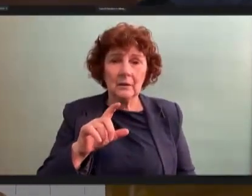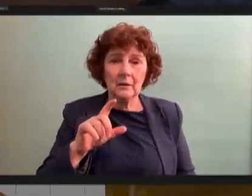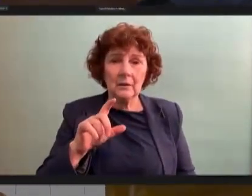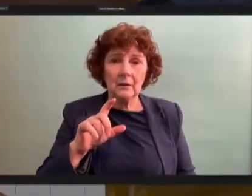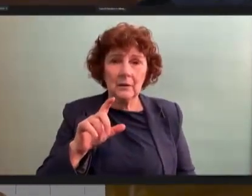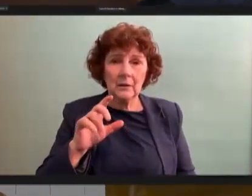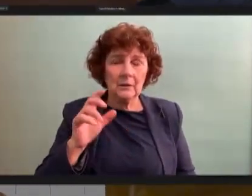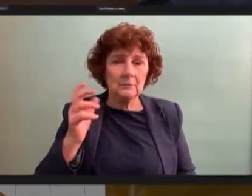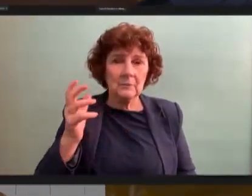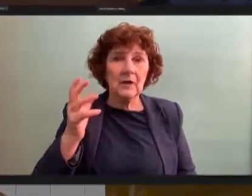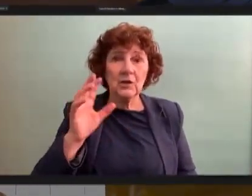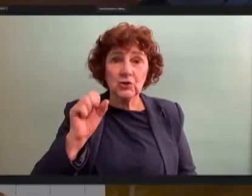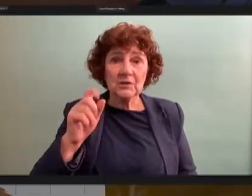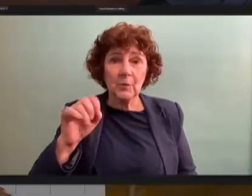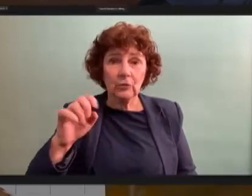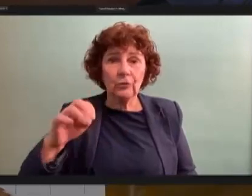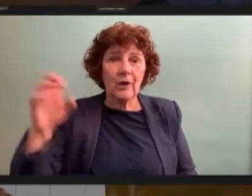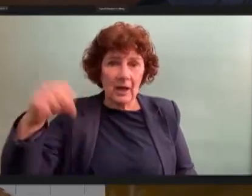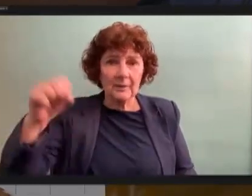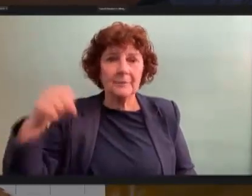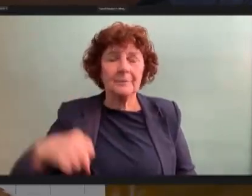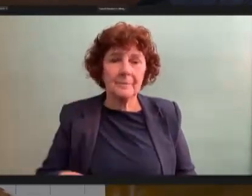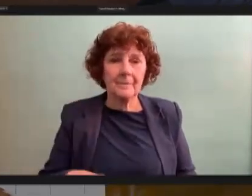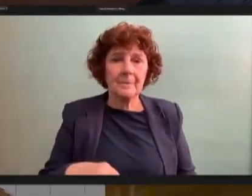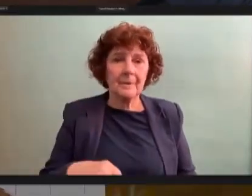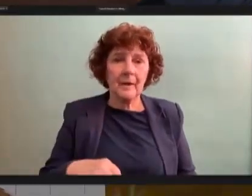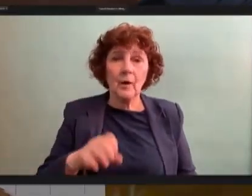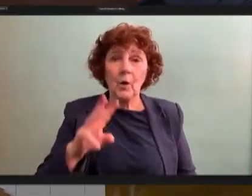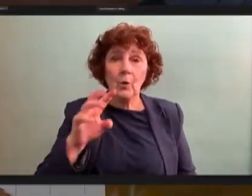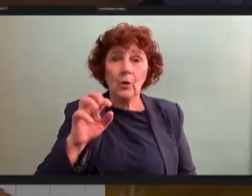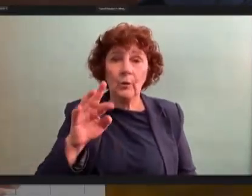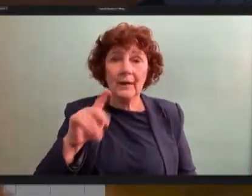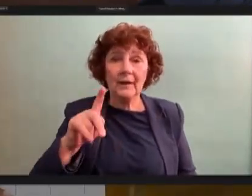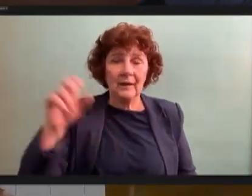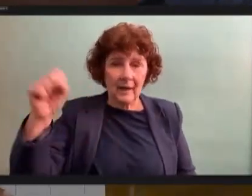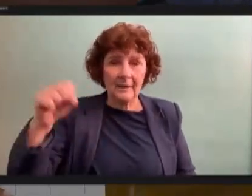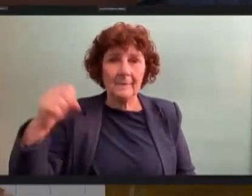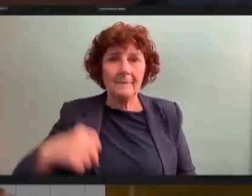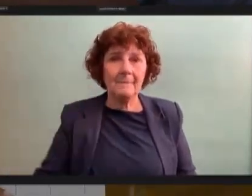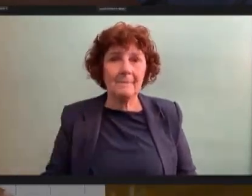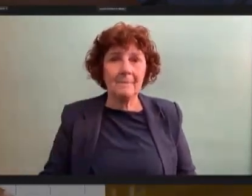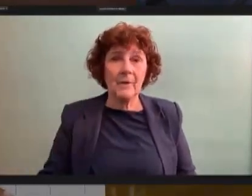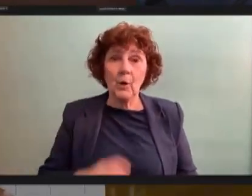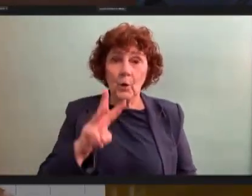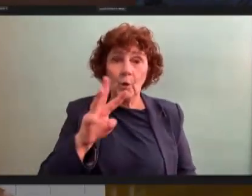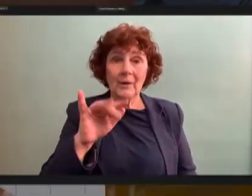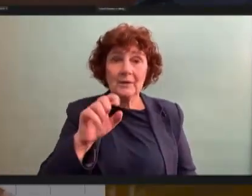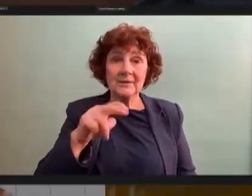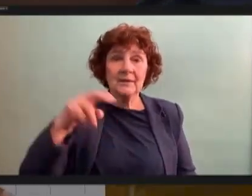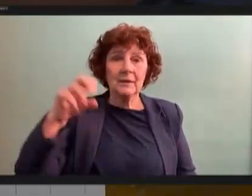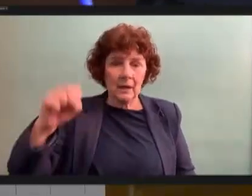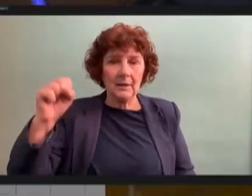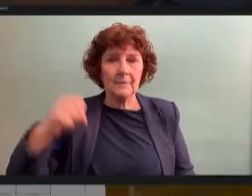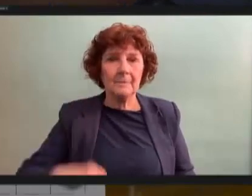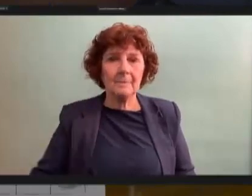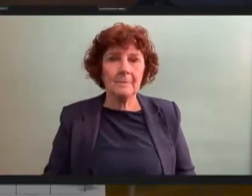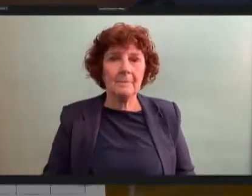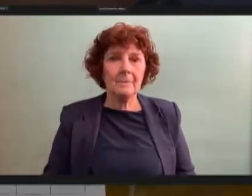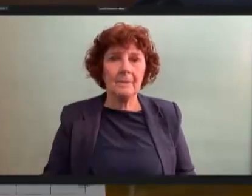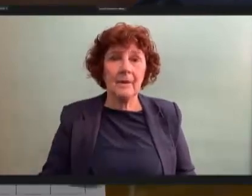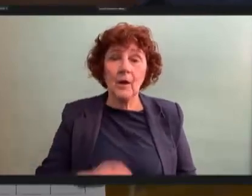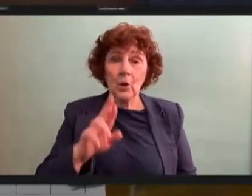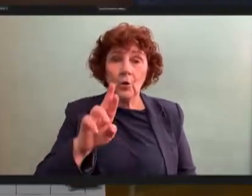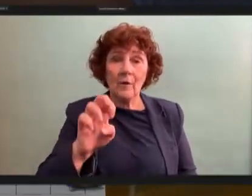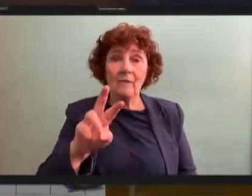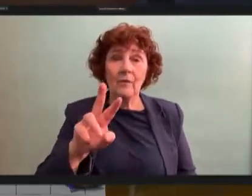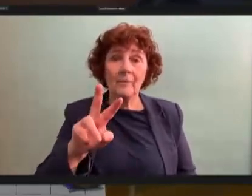Mrs. Strasburger. Aye. Mrs. Warwick. Aye. Mr. Wilson. Aye. Reverend Burgess Pro